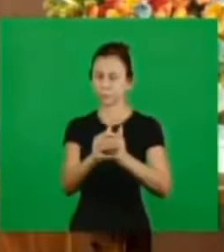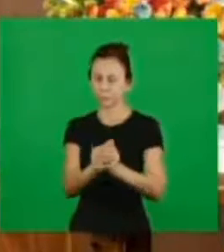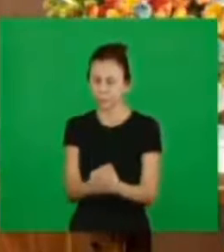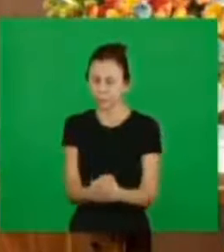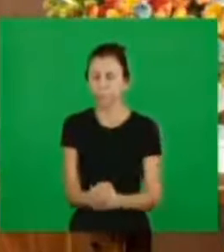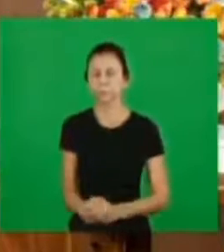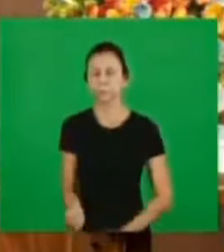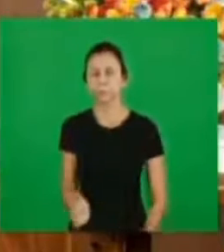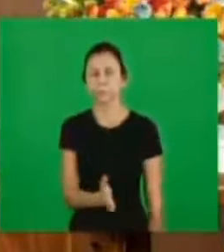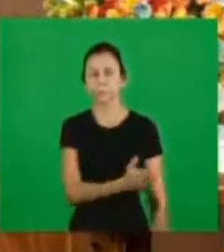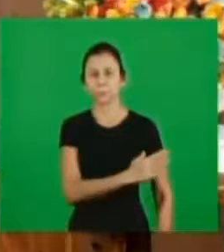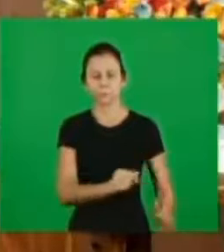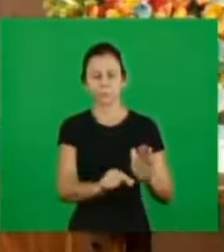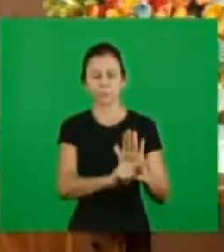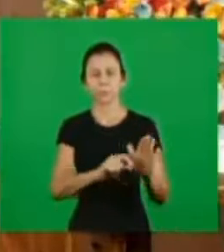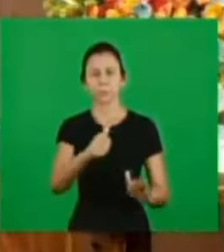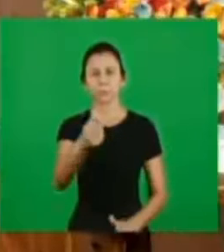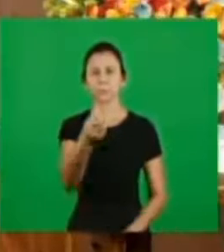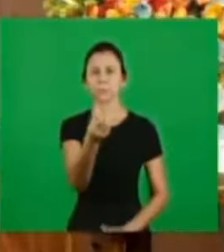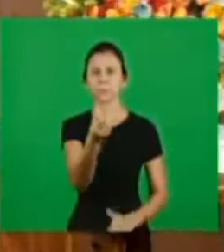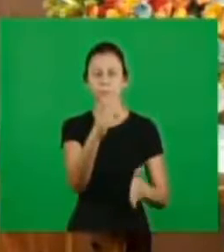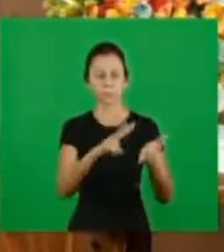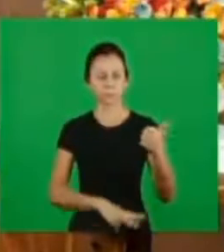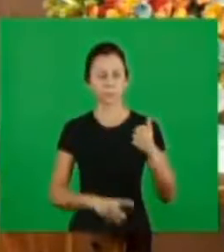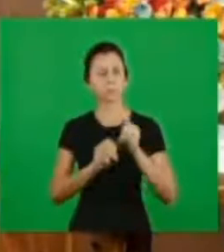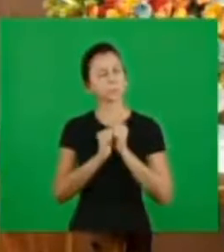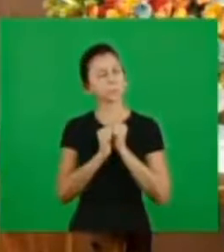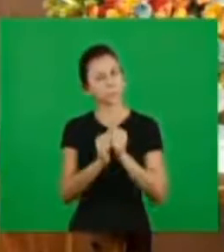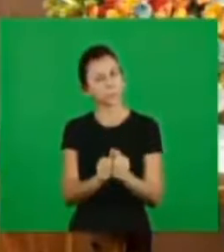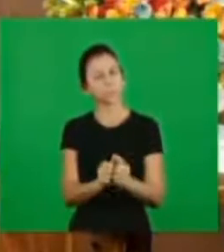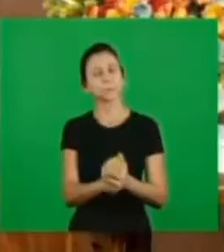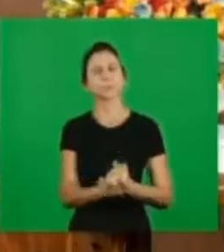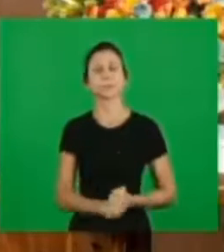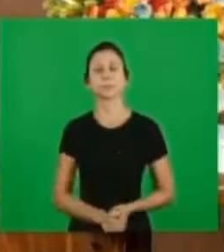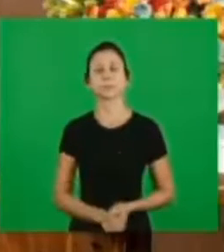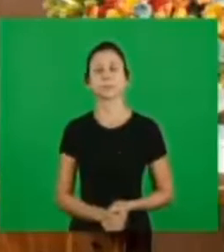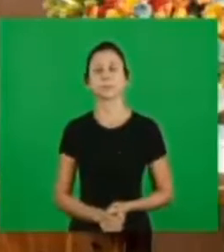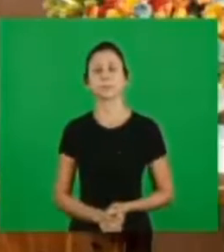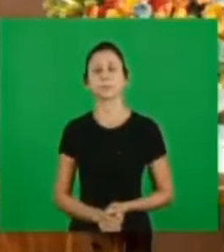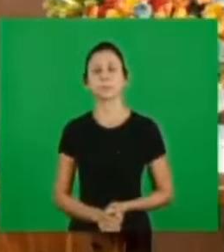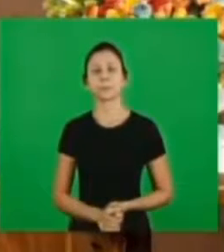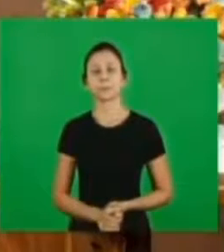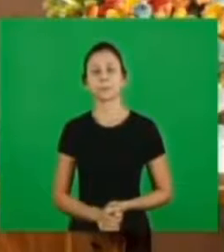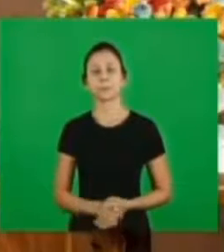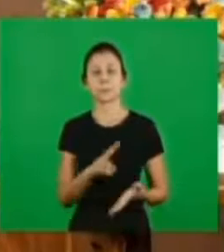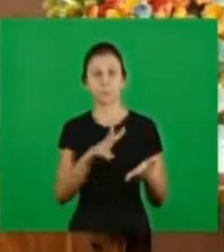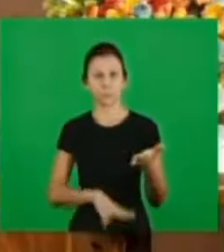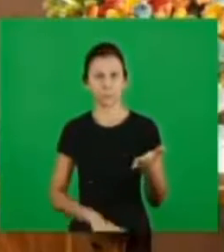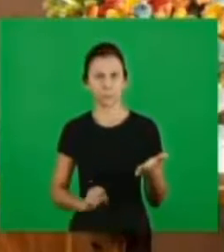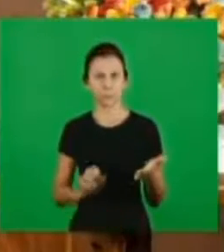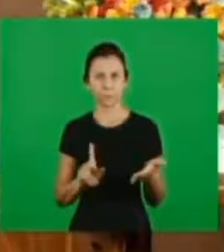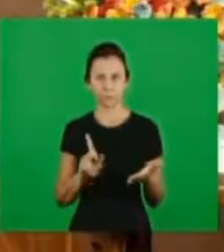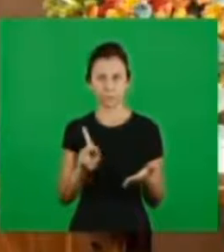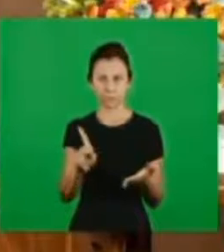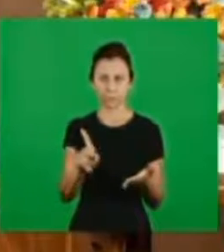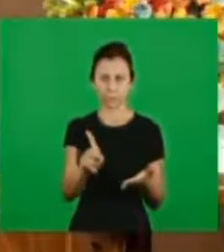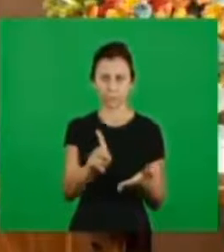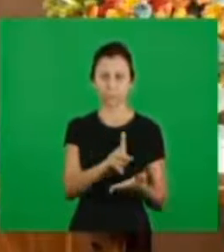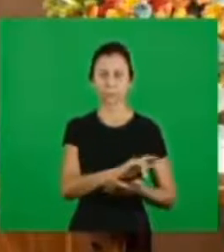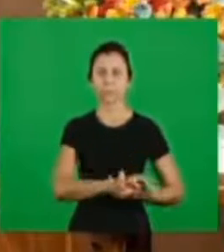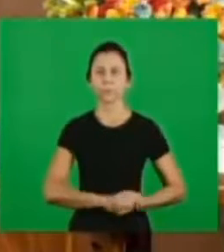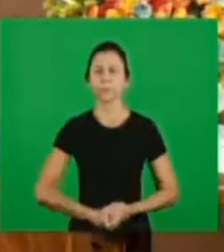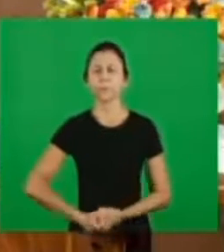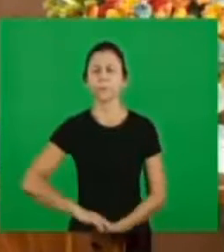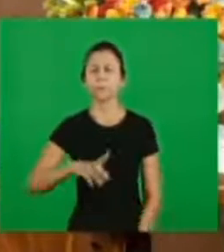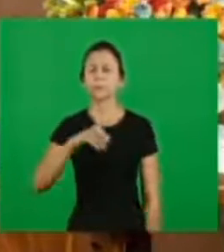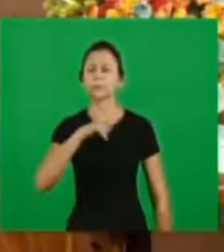Amen. So now let's go to verse 16 to read together. The verse 16 says the following. Let's read.